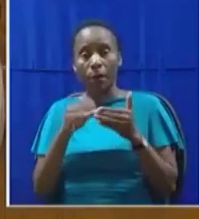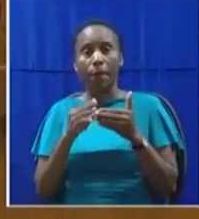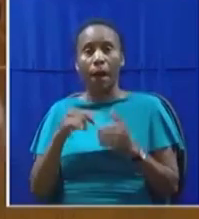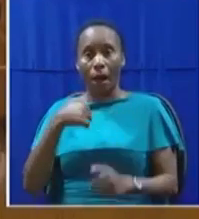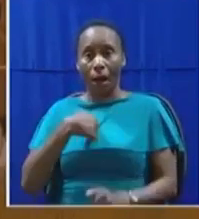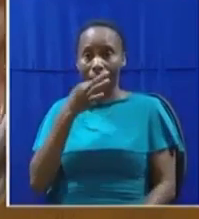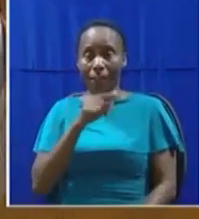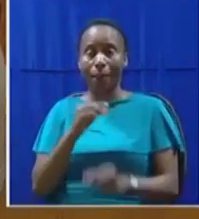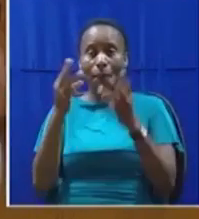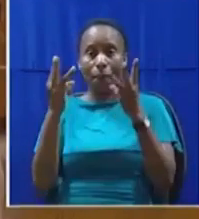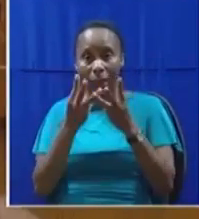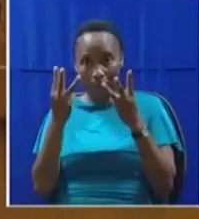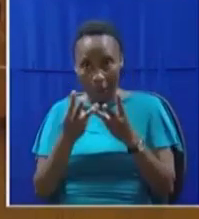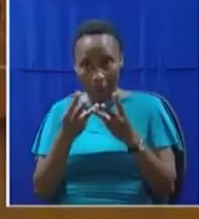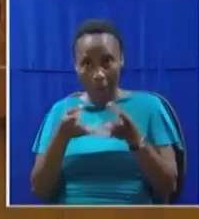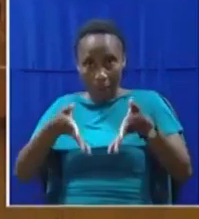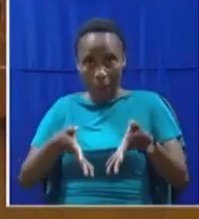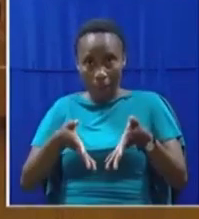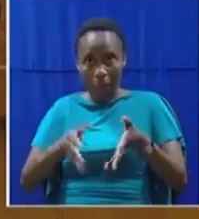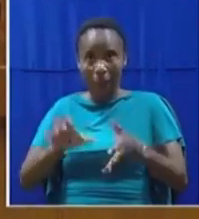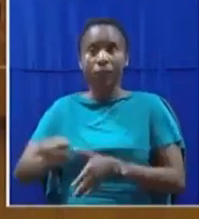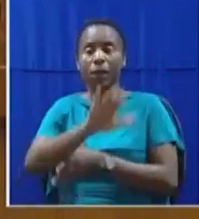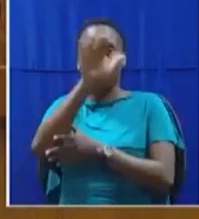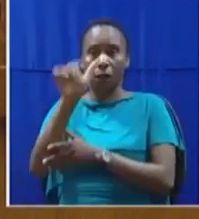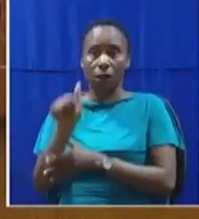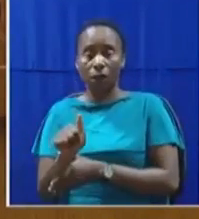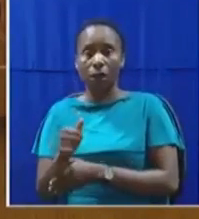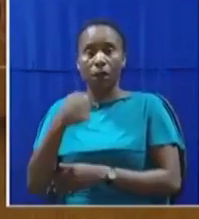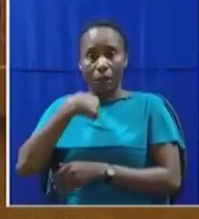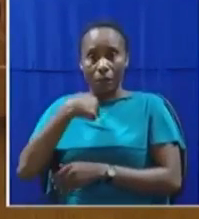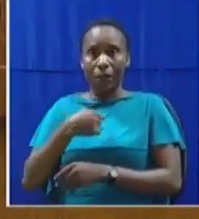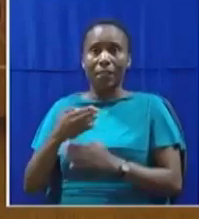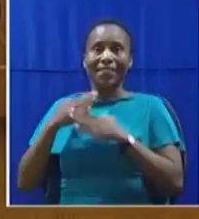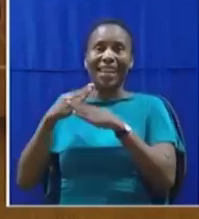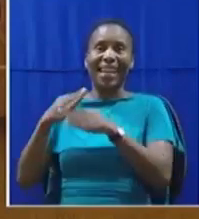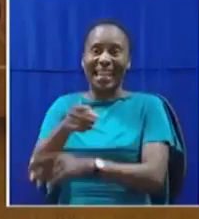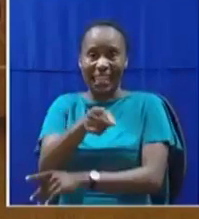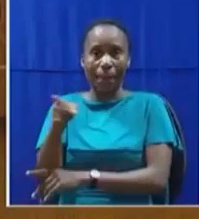the people of South, I even said I defended him.